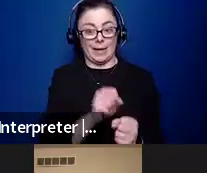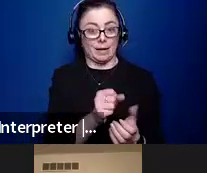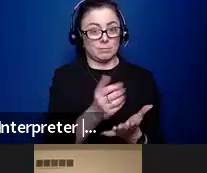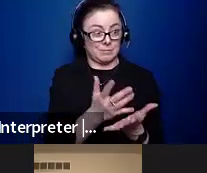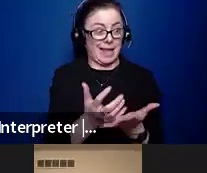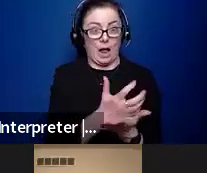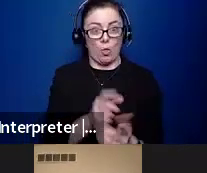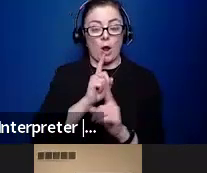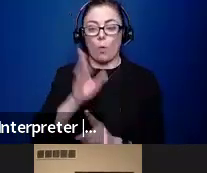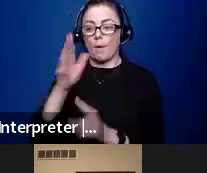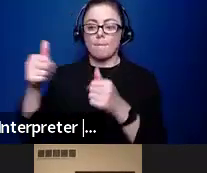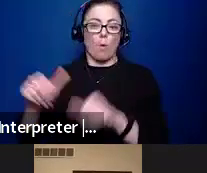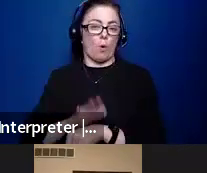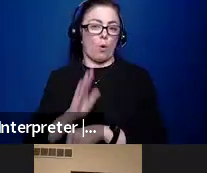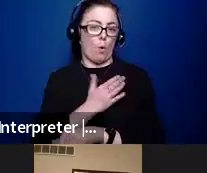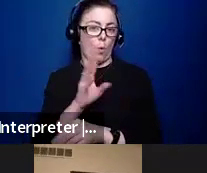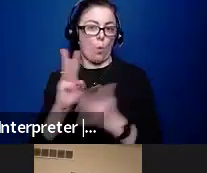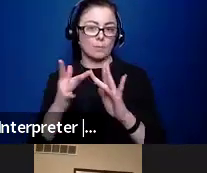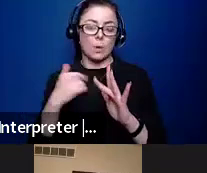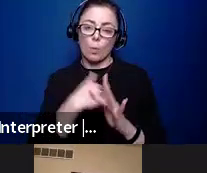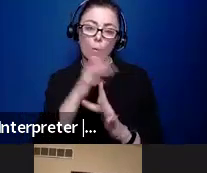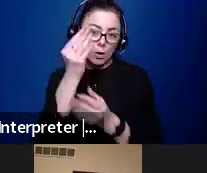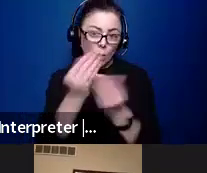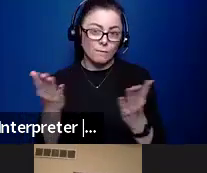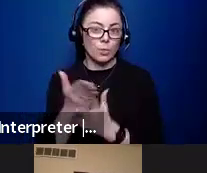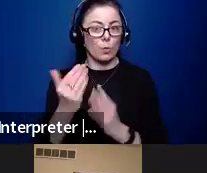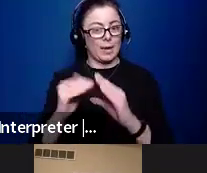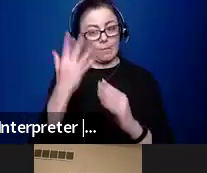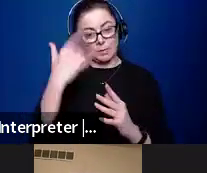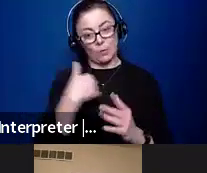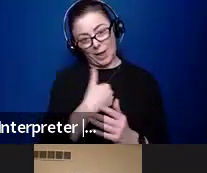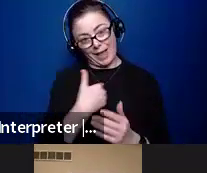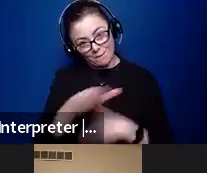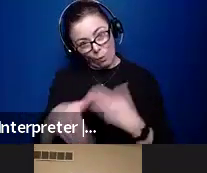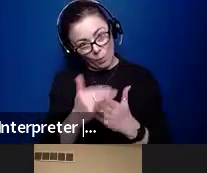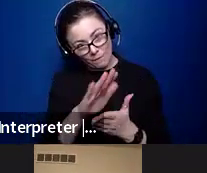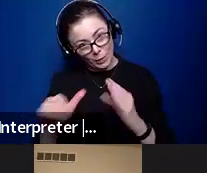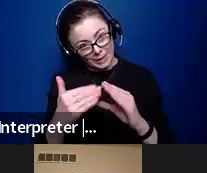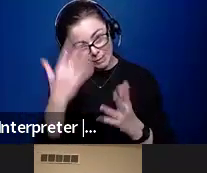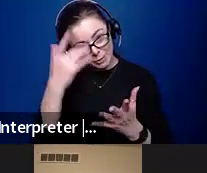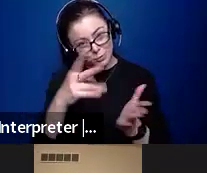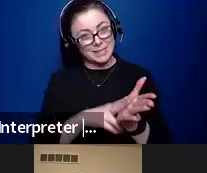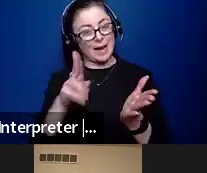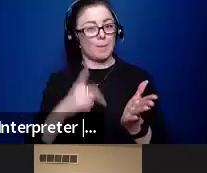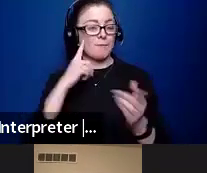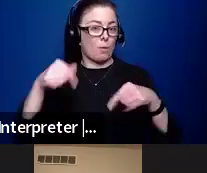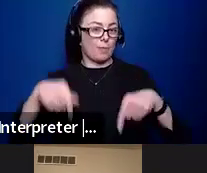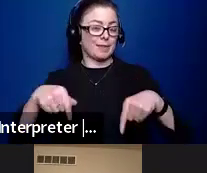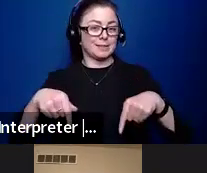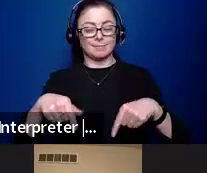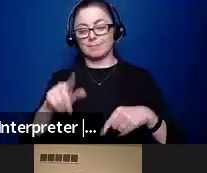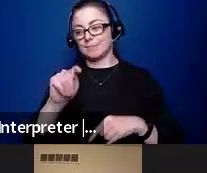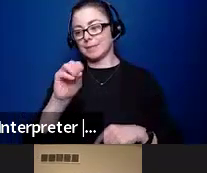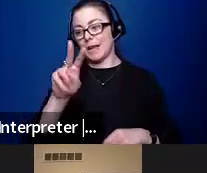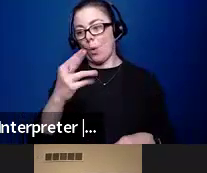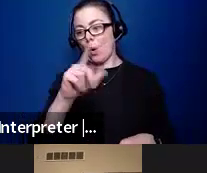on our website, and we'll notify you through email because we have all of your emails because you signed up for this webinar or for this town hall.